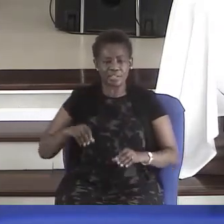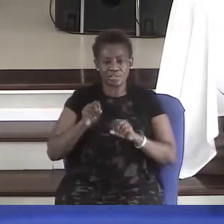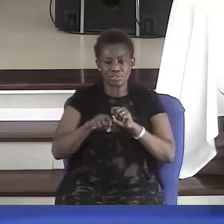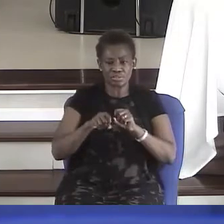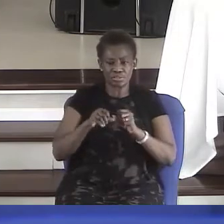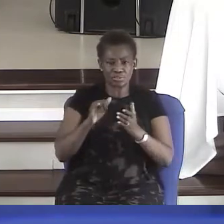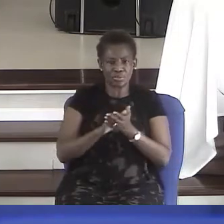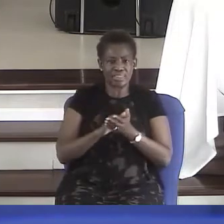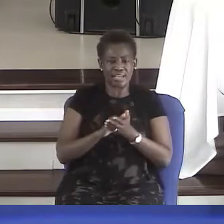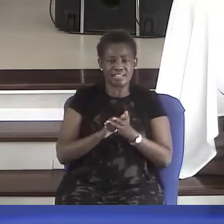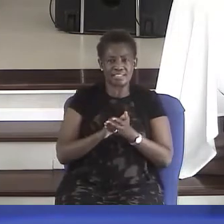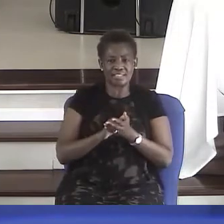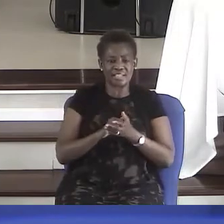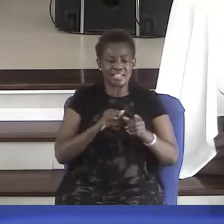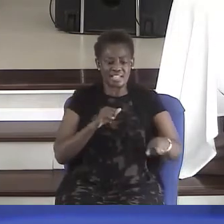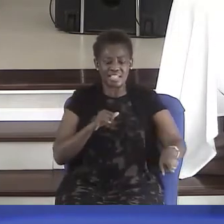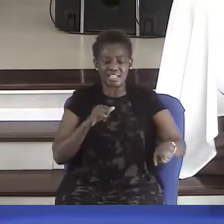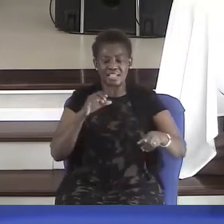showcase Christ.